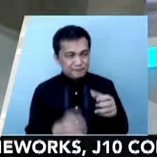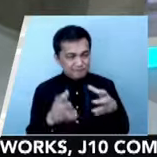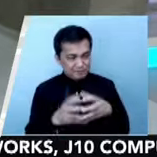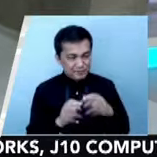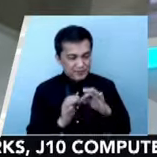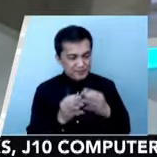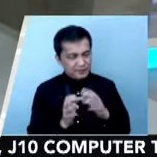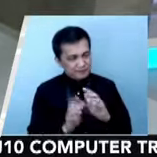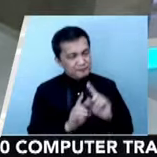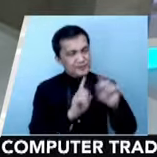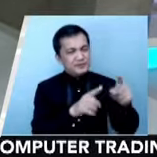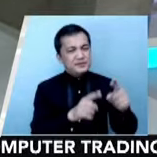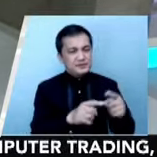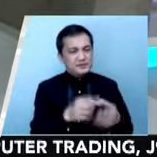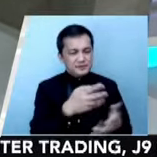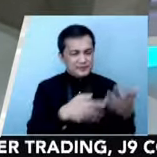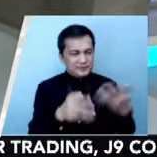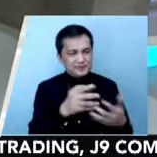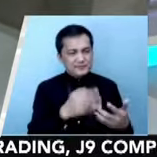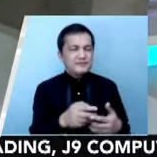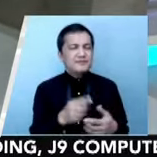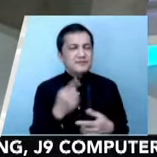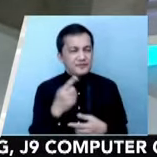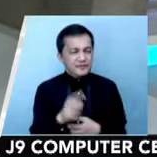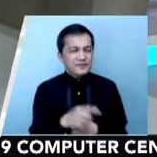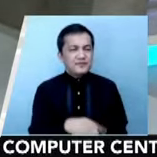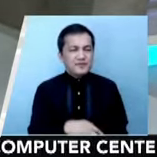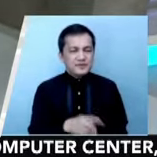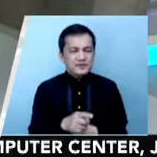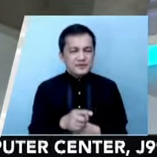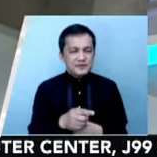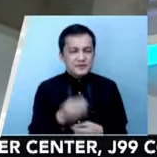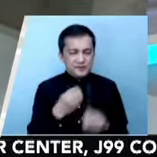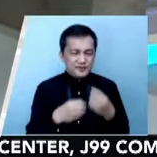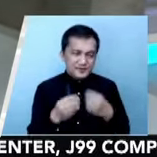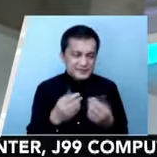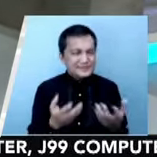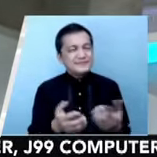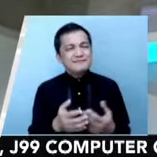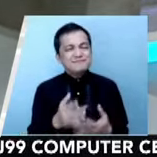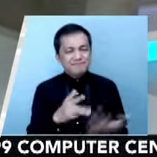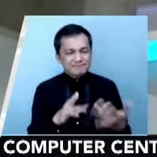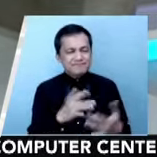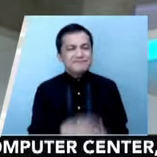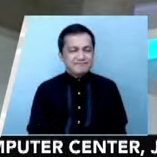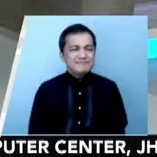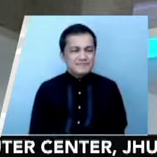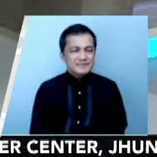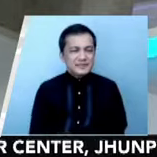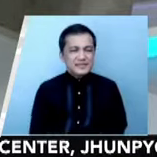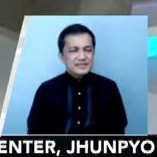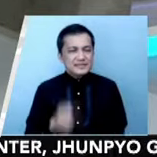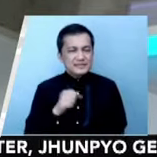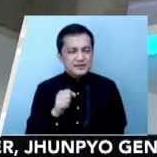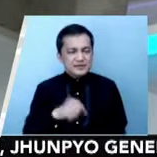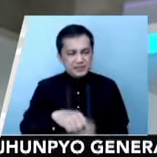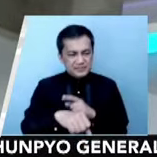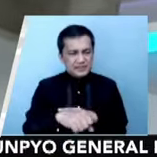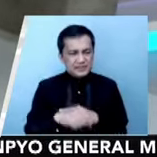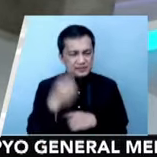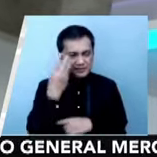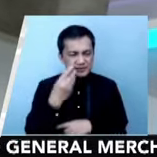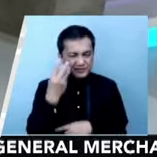to spend time together, yeah. para mag-food trip din. It was just a time to reflect and